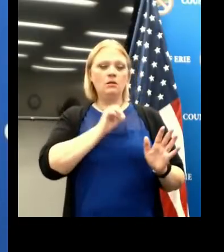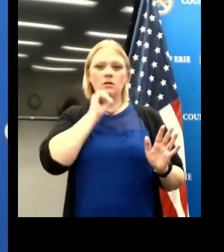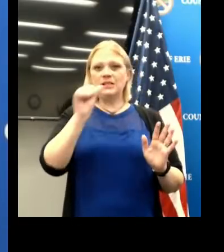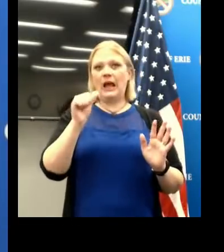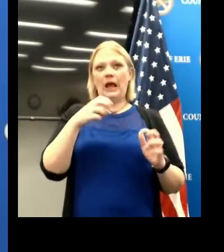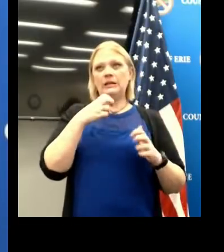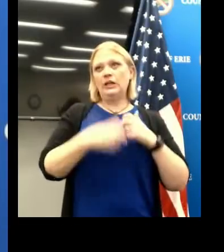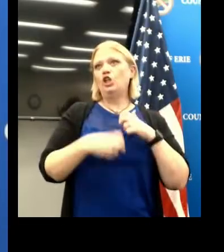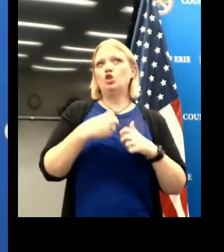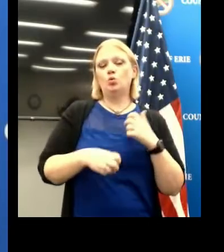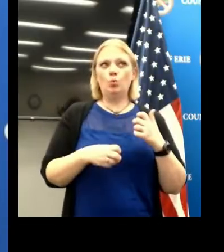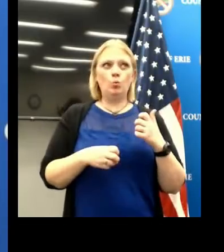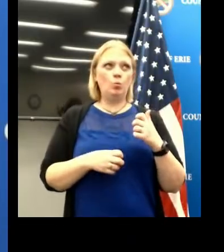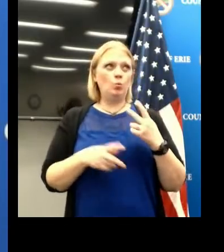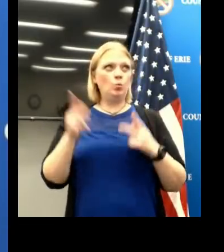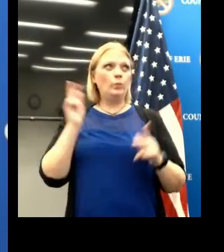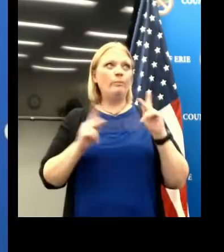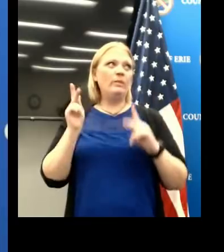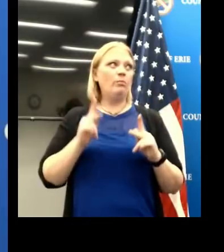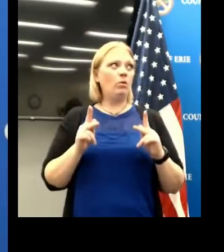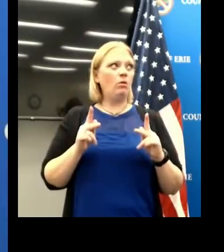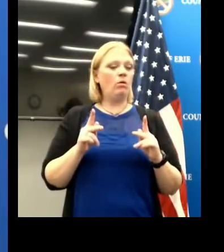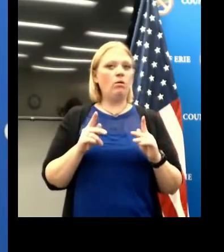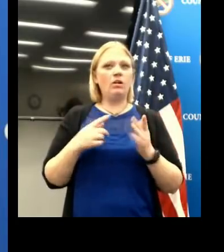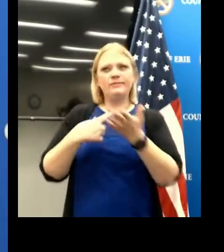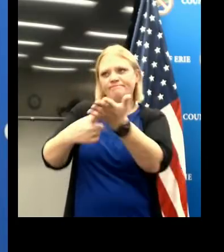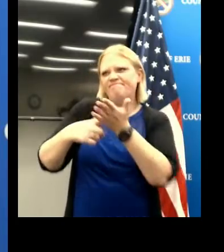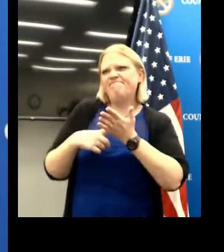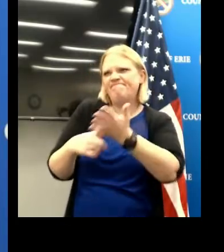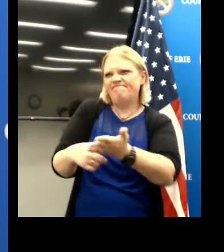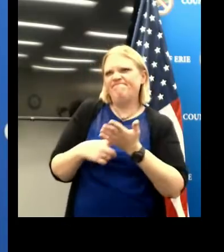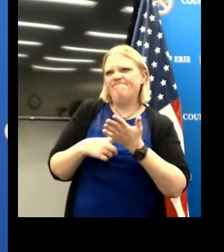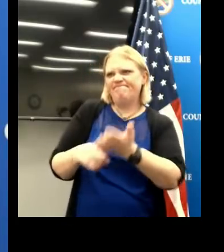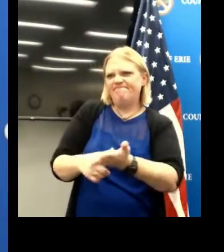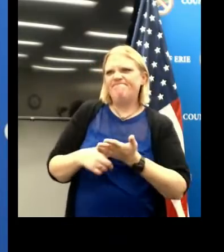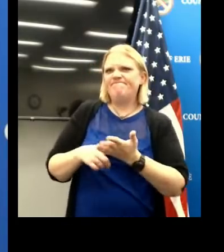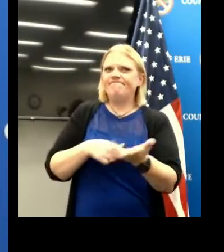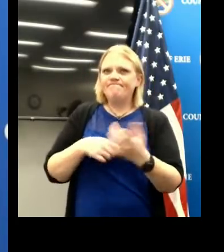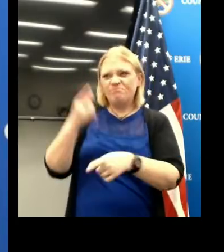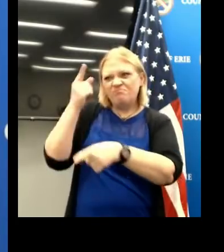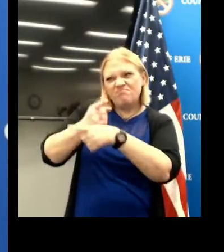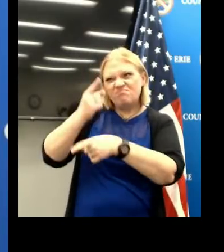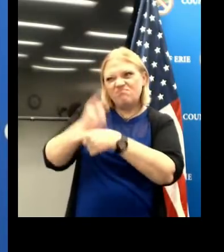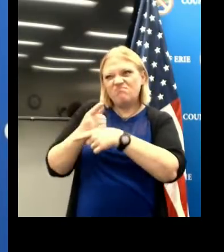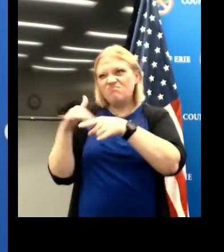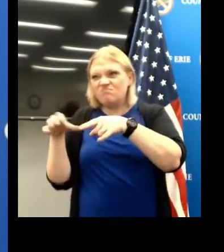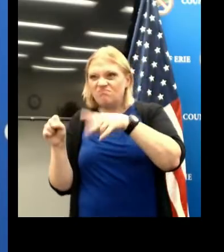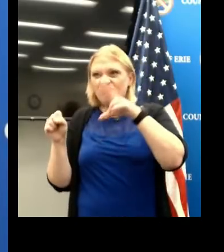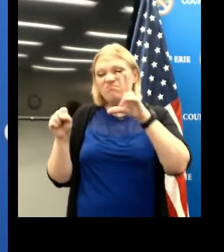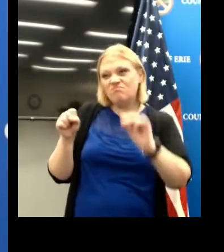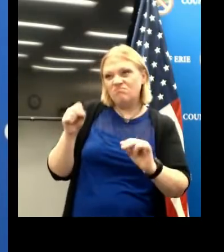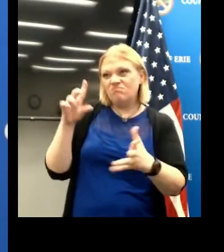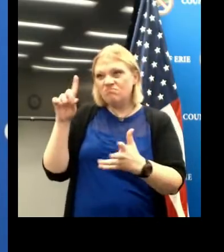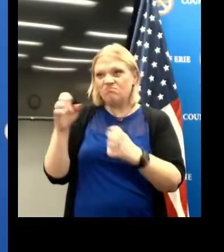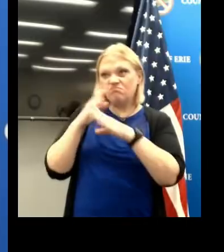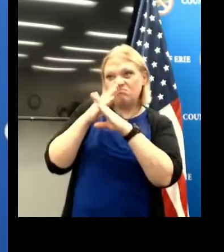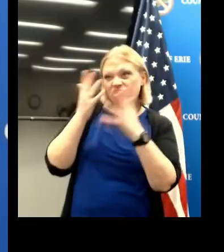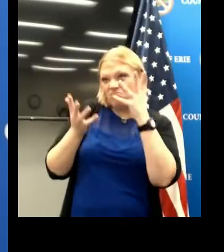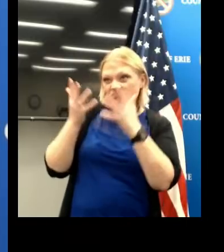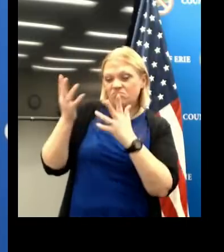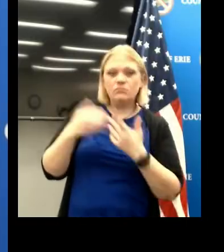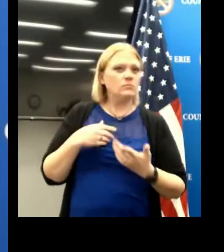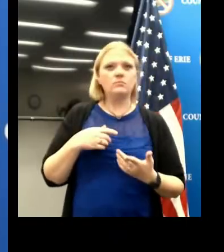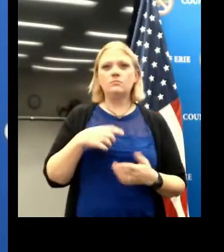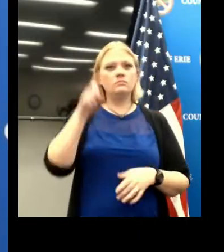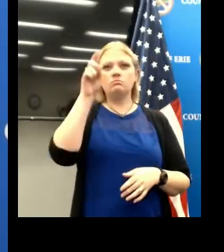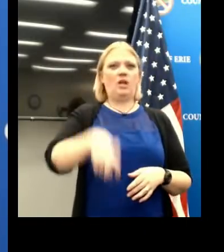issue where people get to debate whether they think it's appropriate for us to be taking measures to protect the general public. We